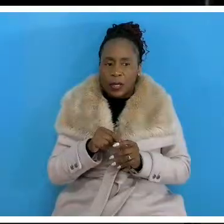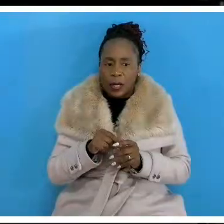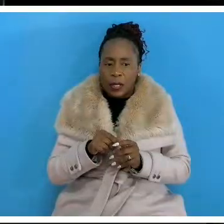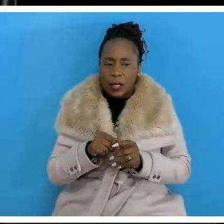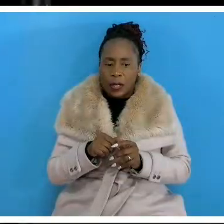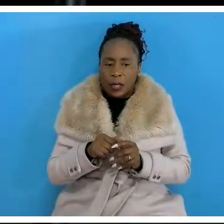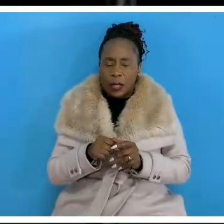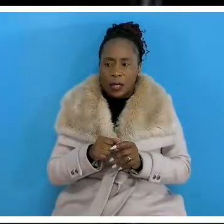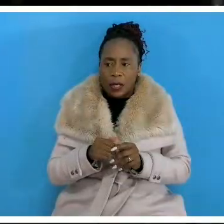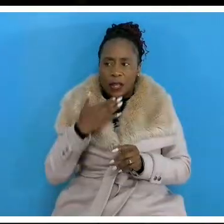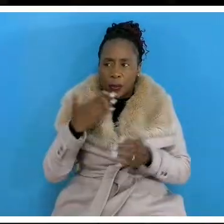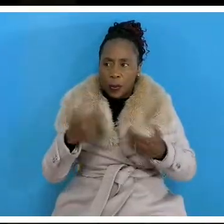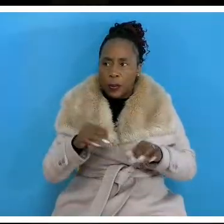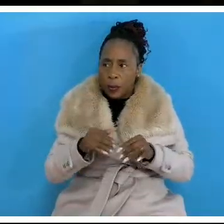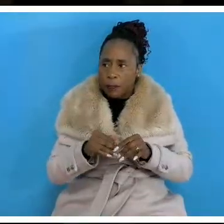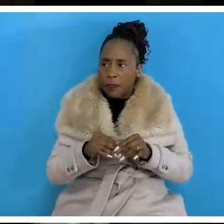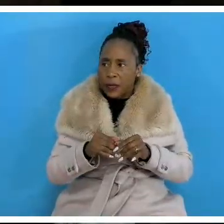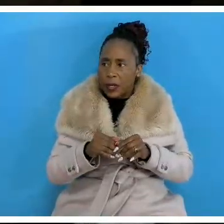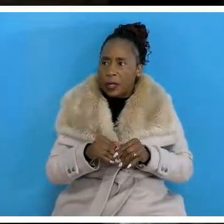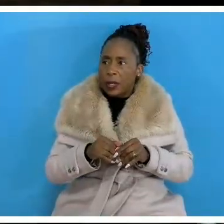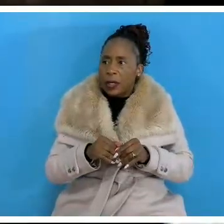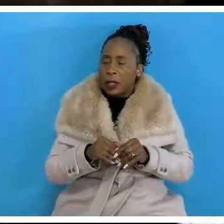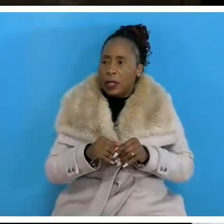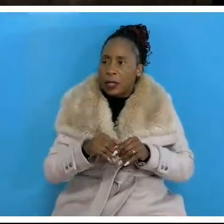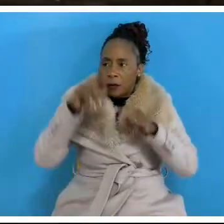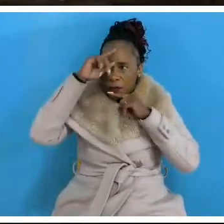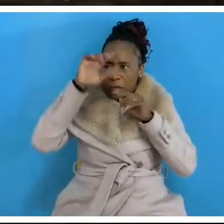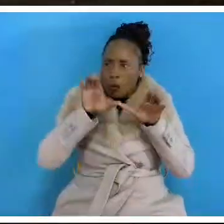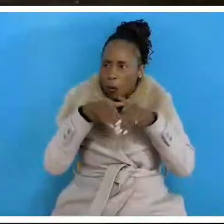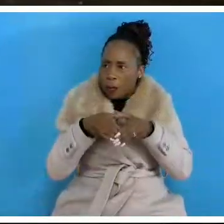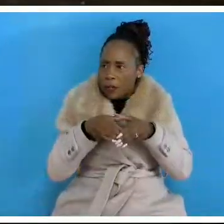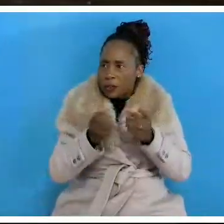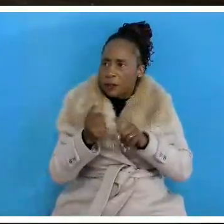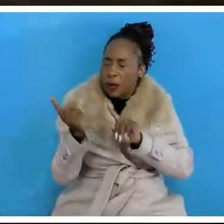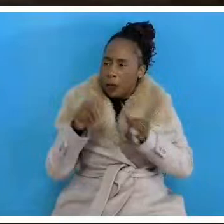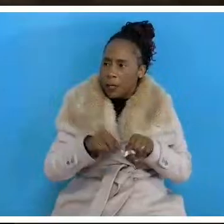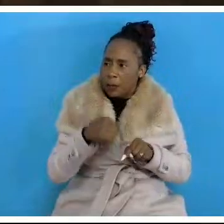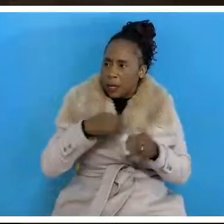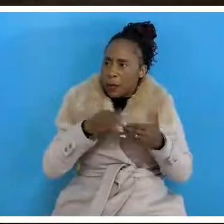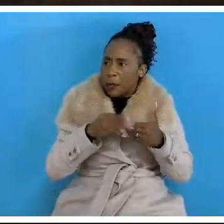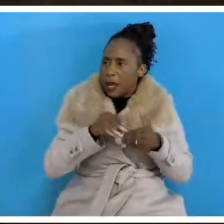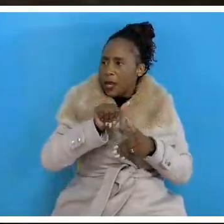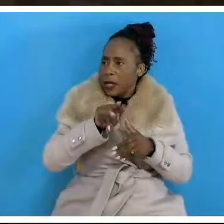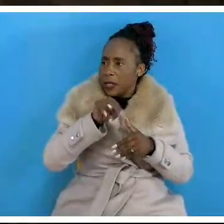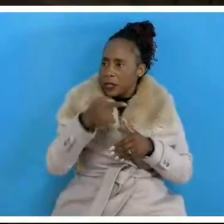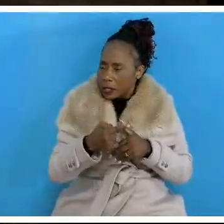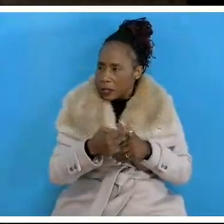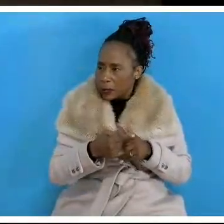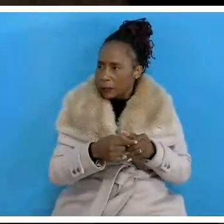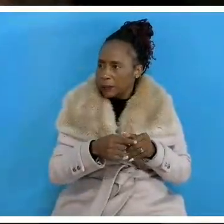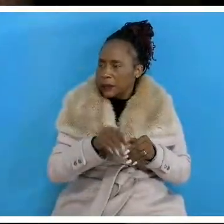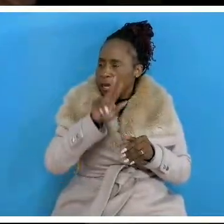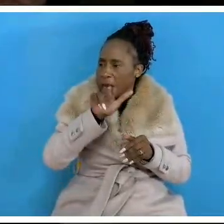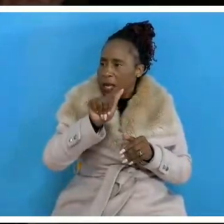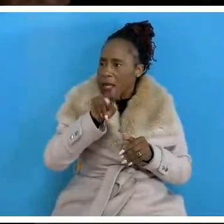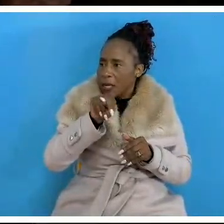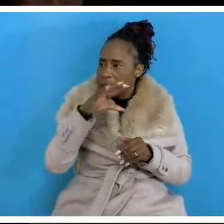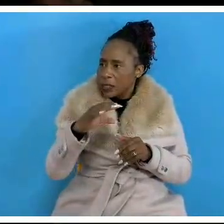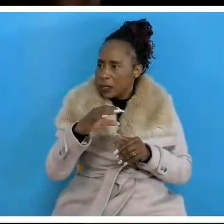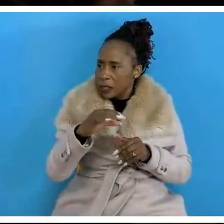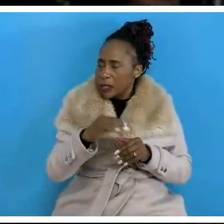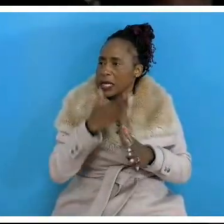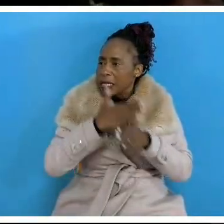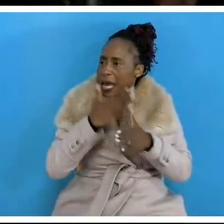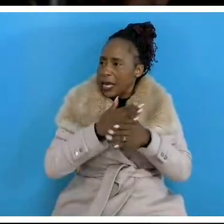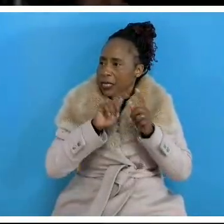you to the Portfolio Committee for coming. I'm a member of the ANC in good standing and a member of the Great Eldorado Park Housing Task Team.